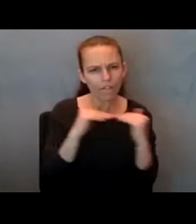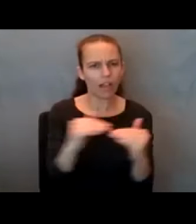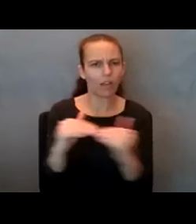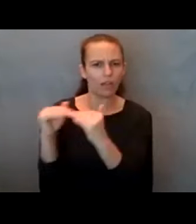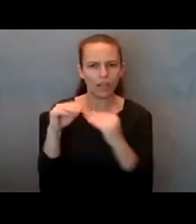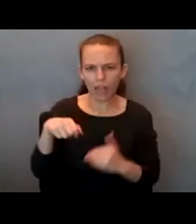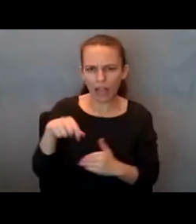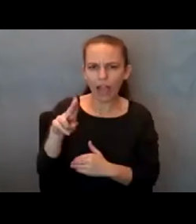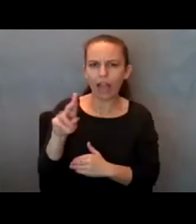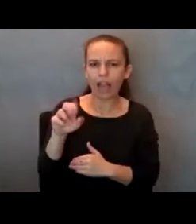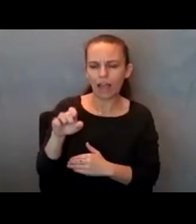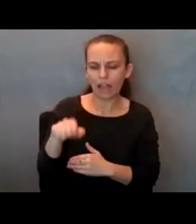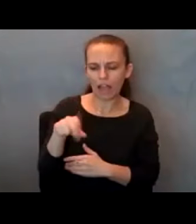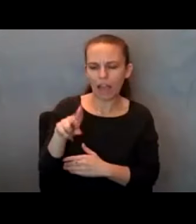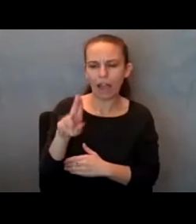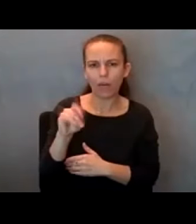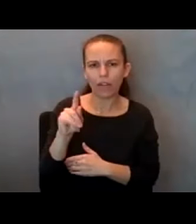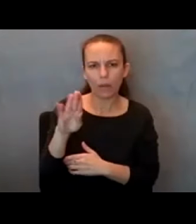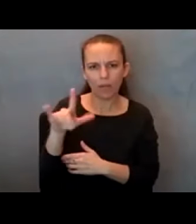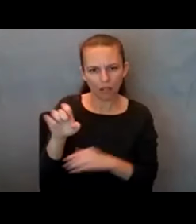the vaccine.